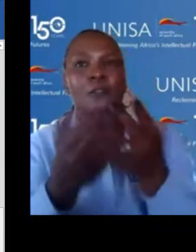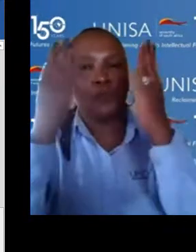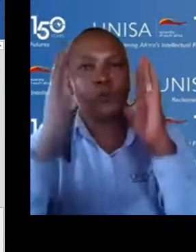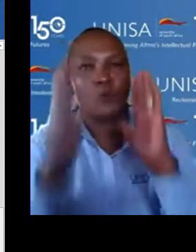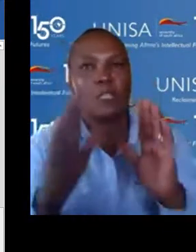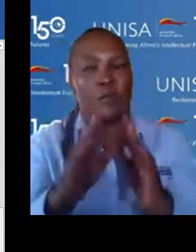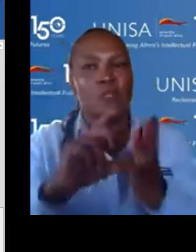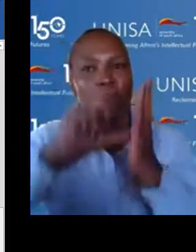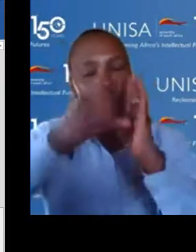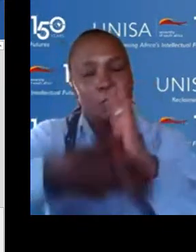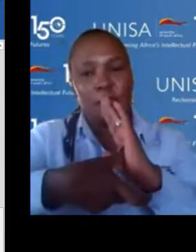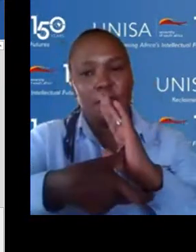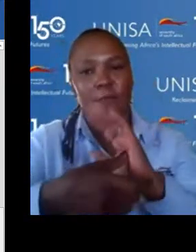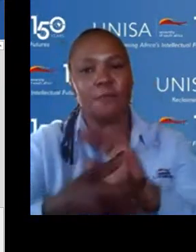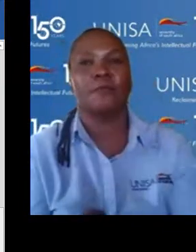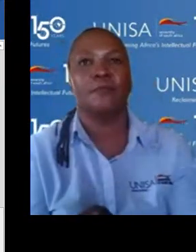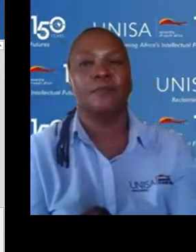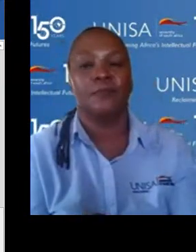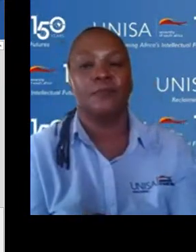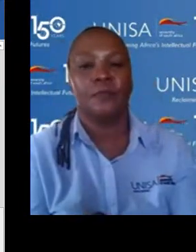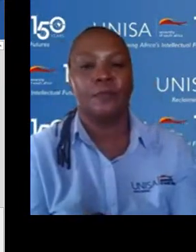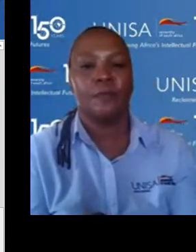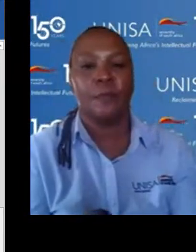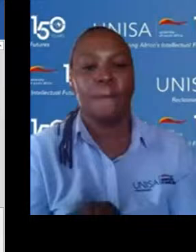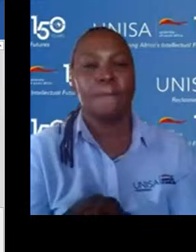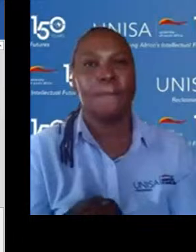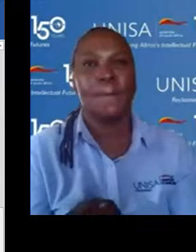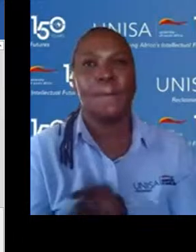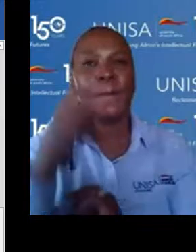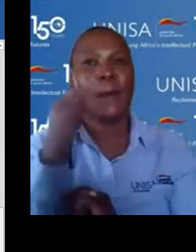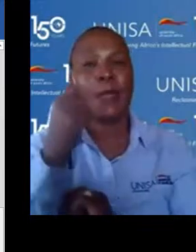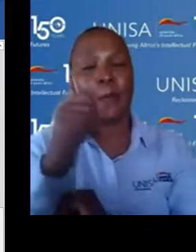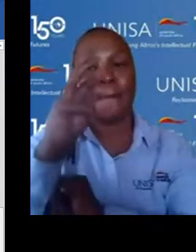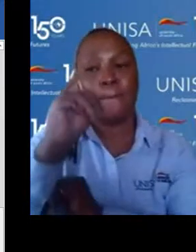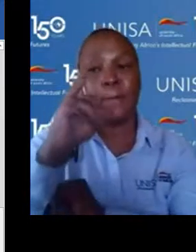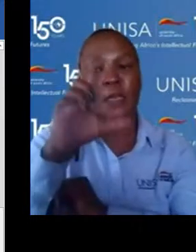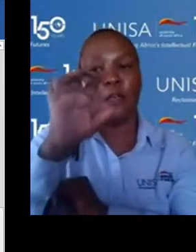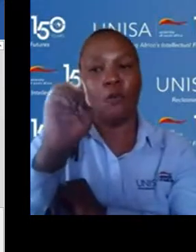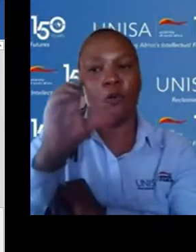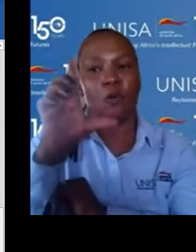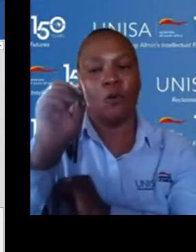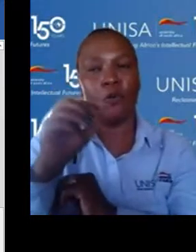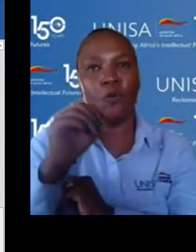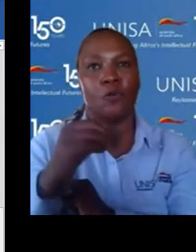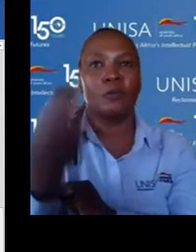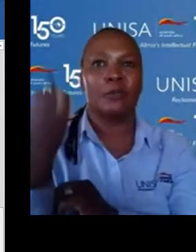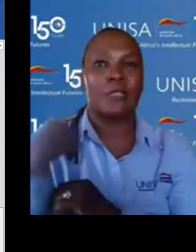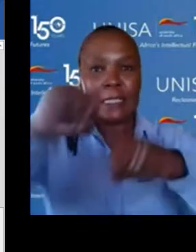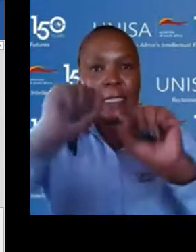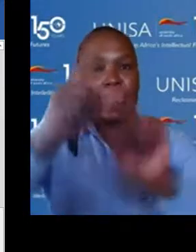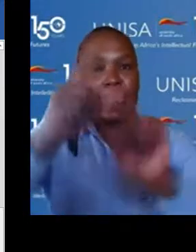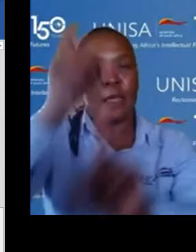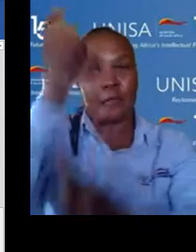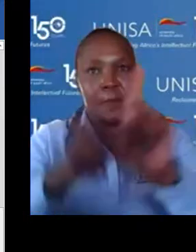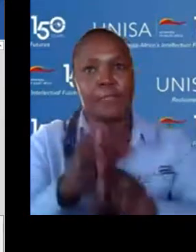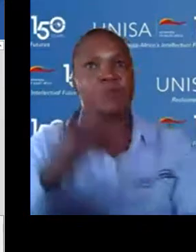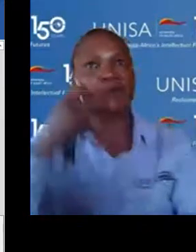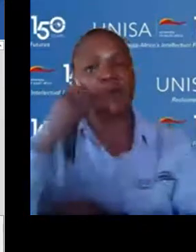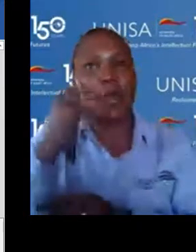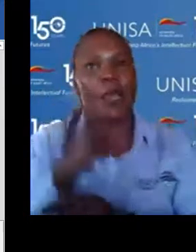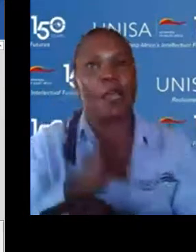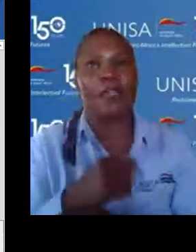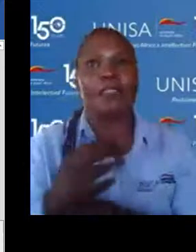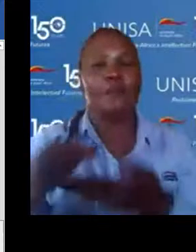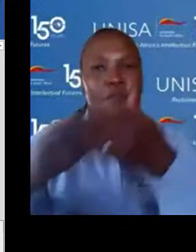Disabilities portfolio. Mr. Milolo, the then chairperson of Tshwane Forum for Students with